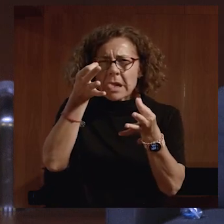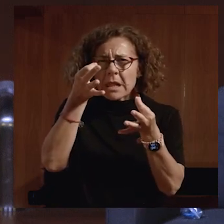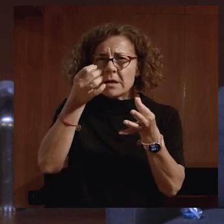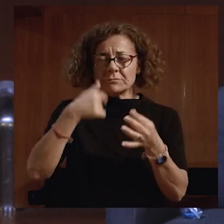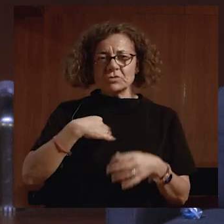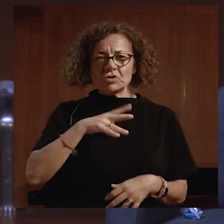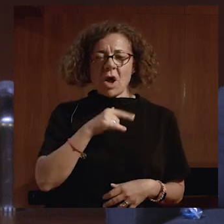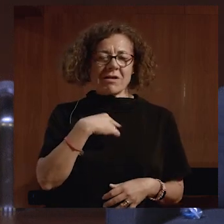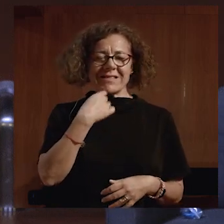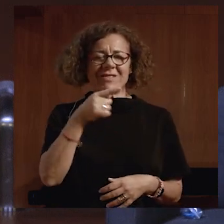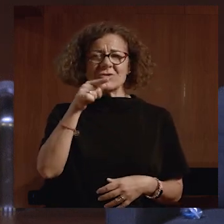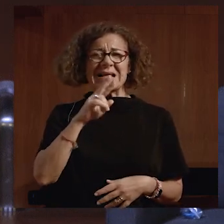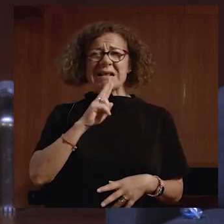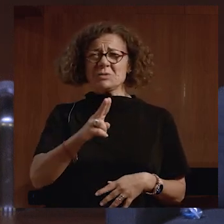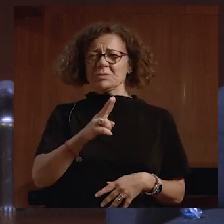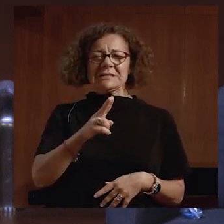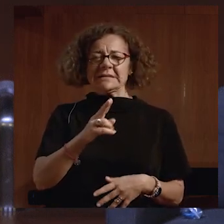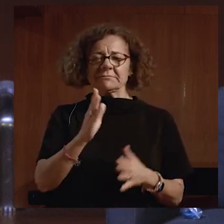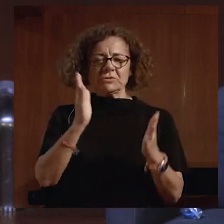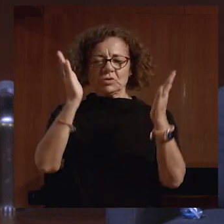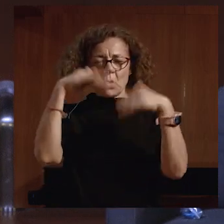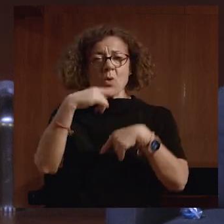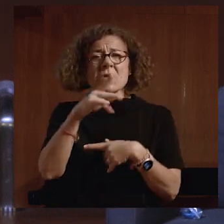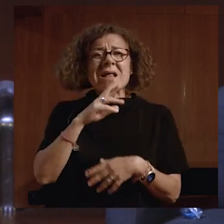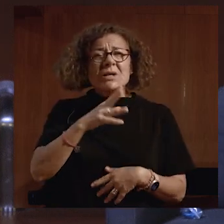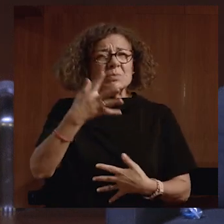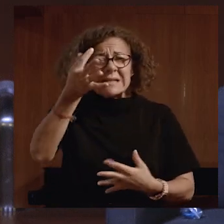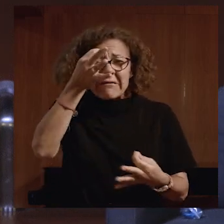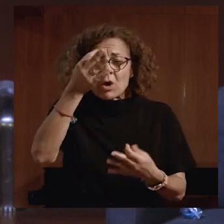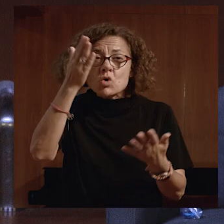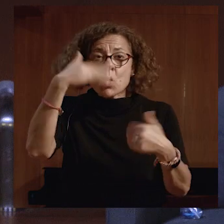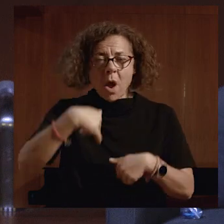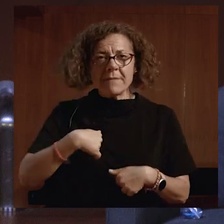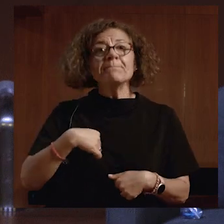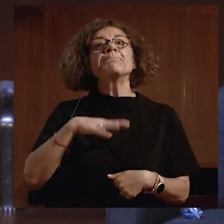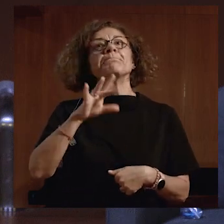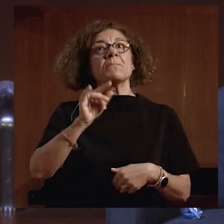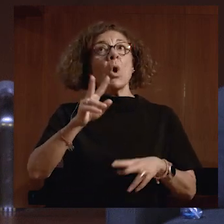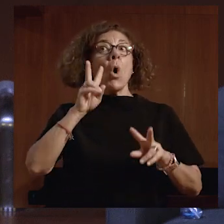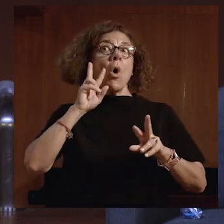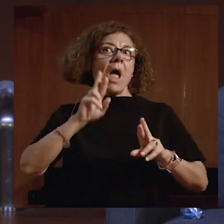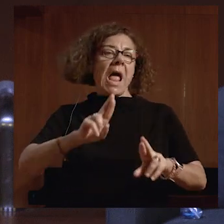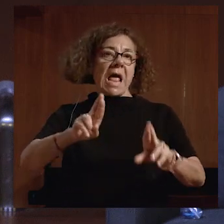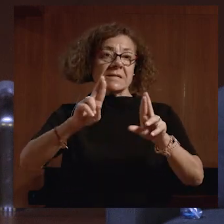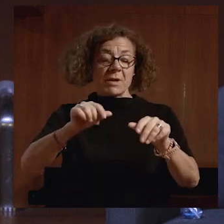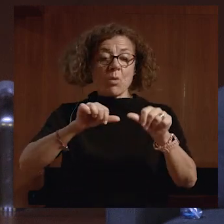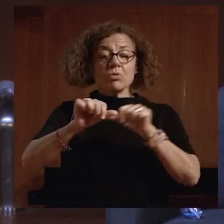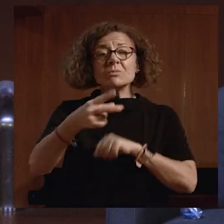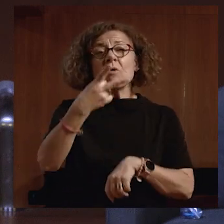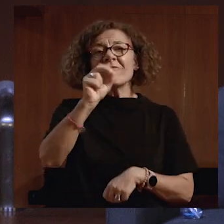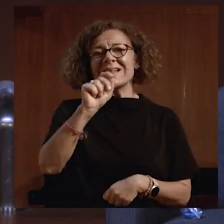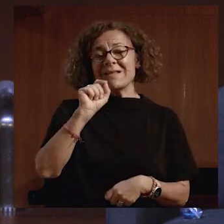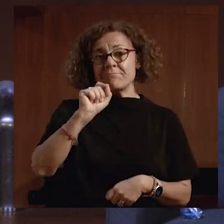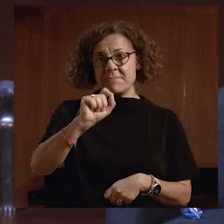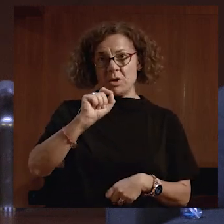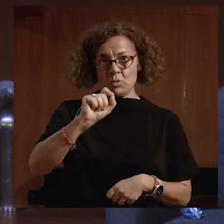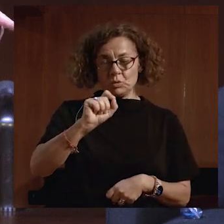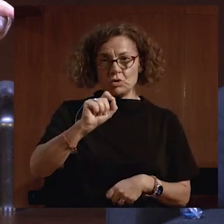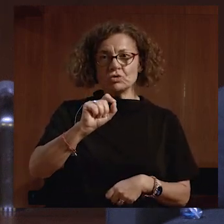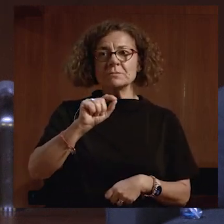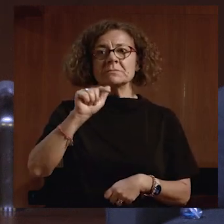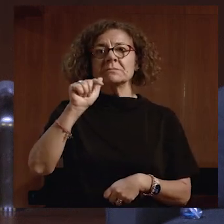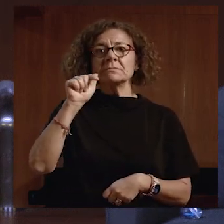answers. What I'm aiming to do here for maybe about the next 20 minutes, and this clock is actually in front of me ticking down, so it's